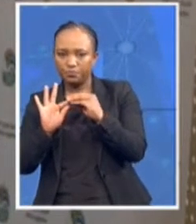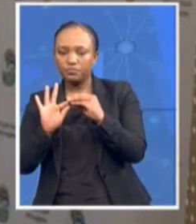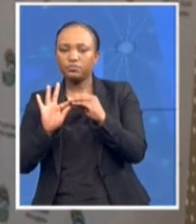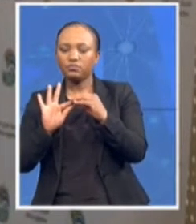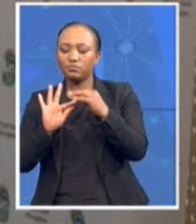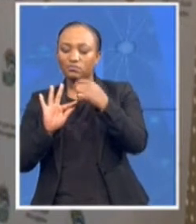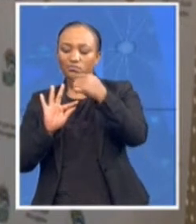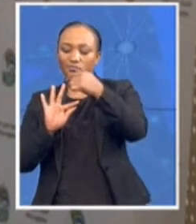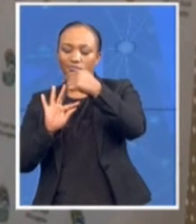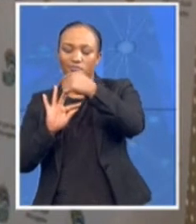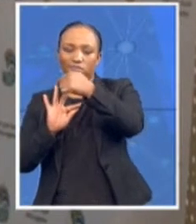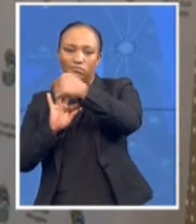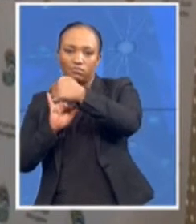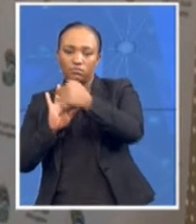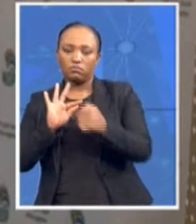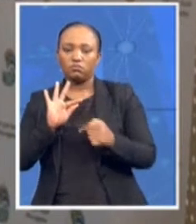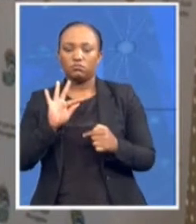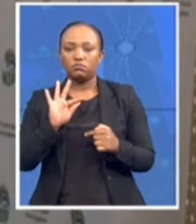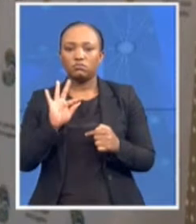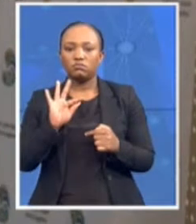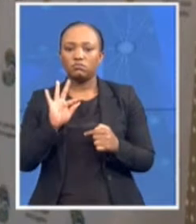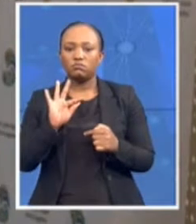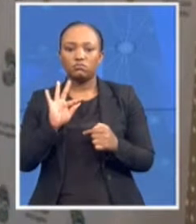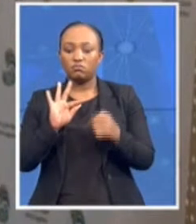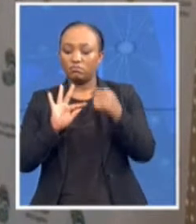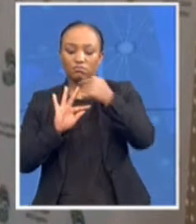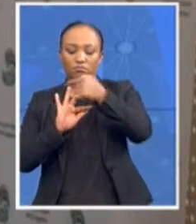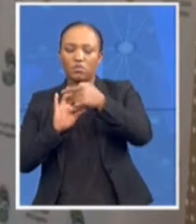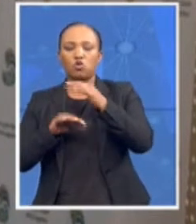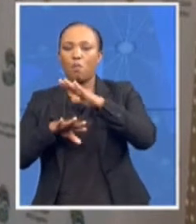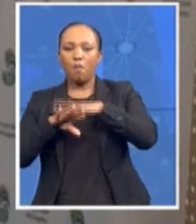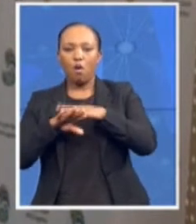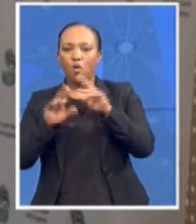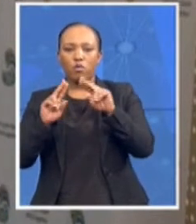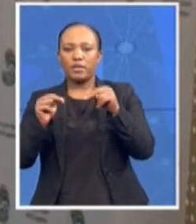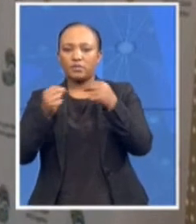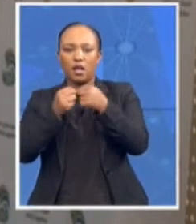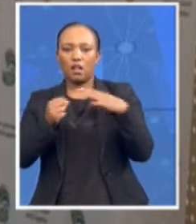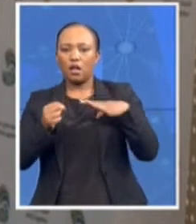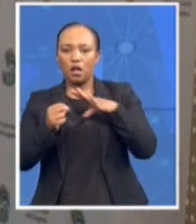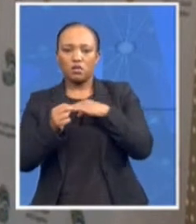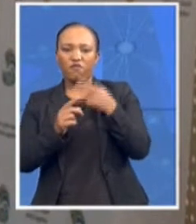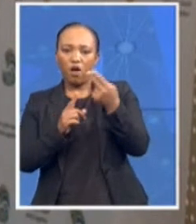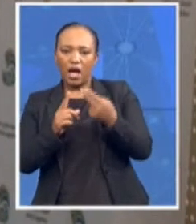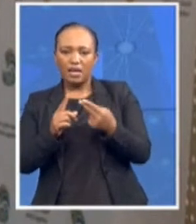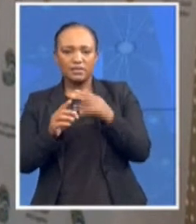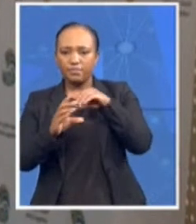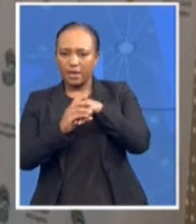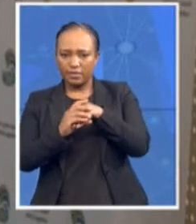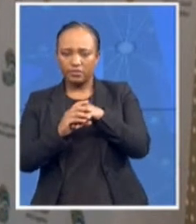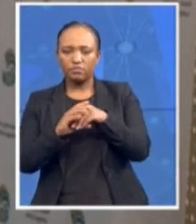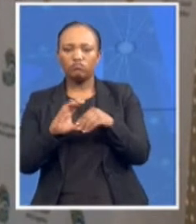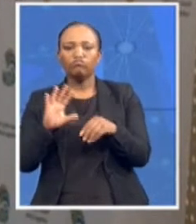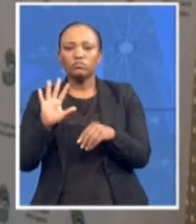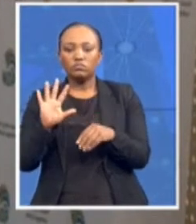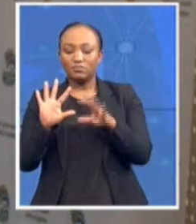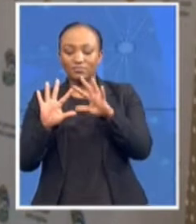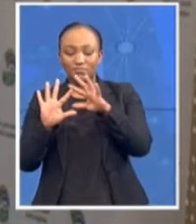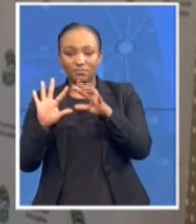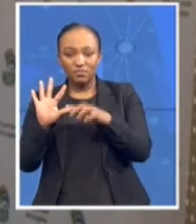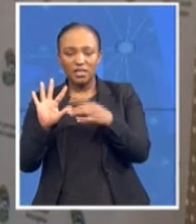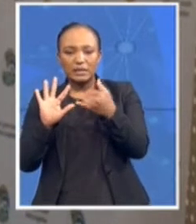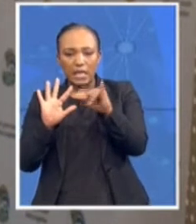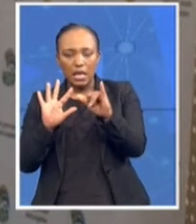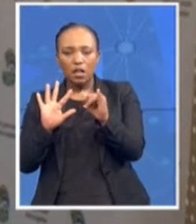are no longer with the National Arts Council. The 2 who remains, I have already written to them and